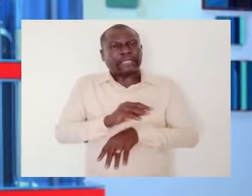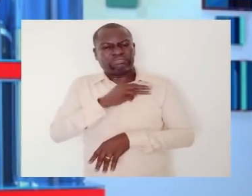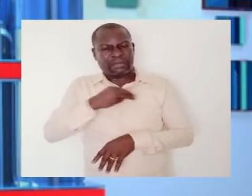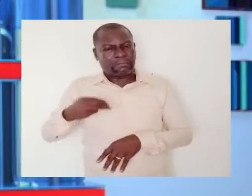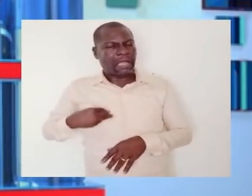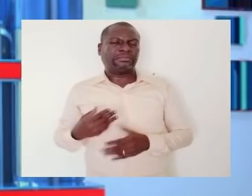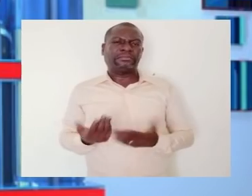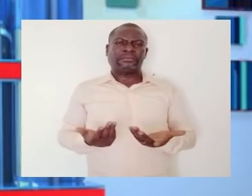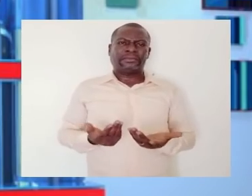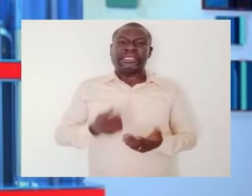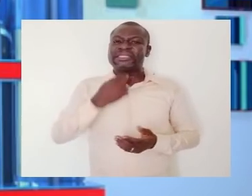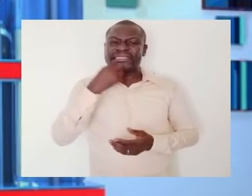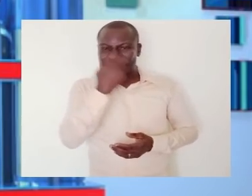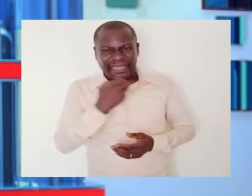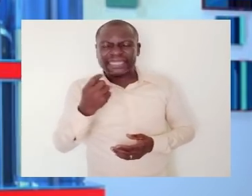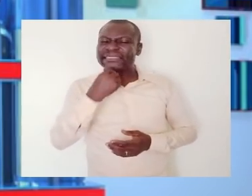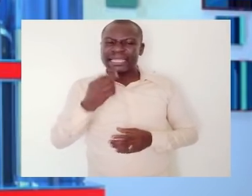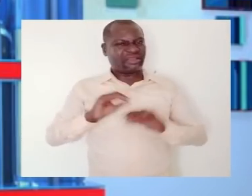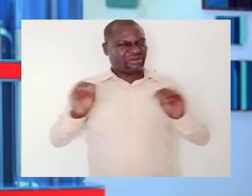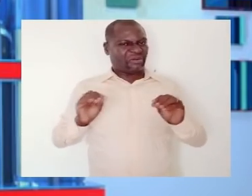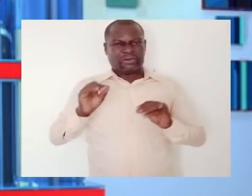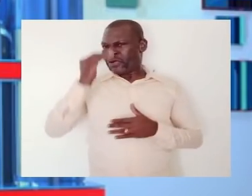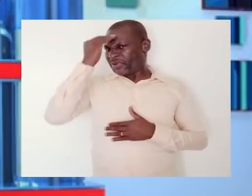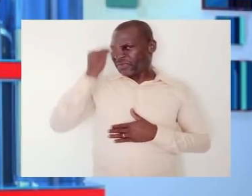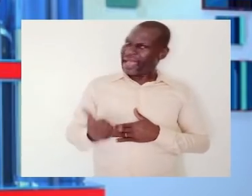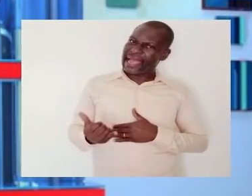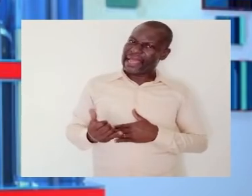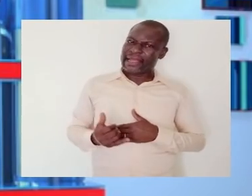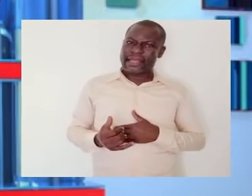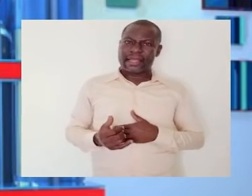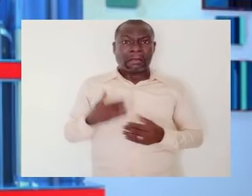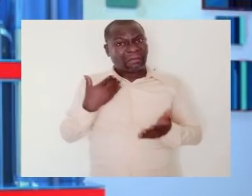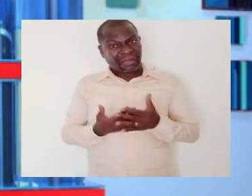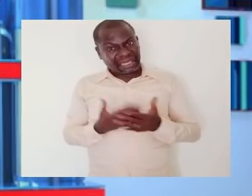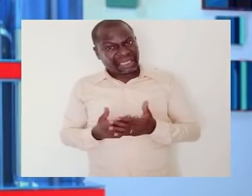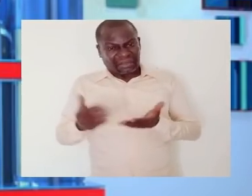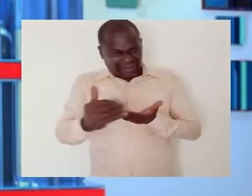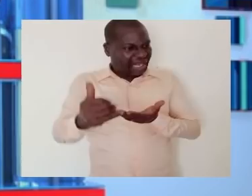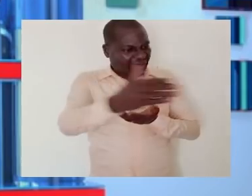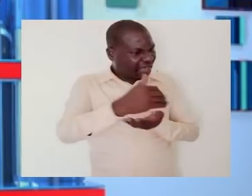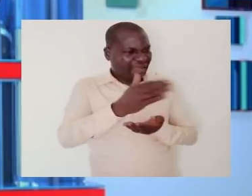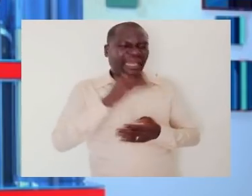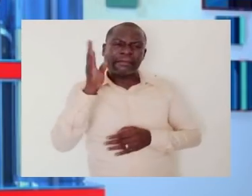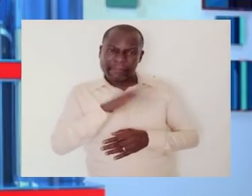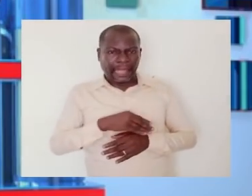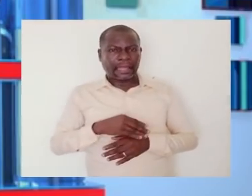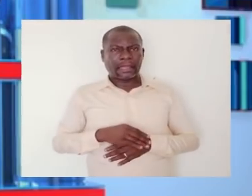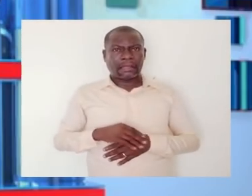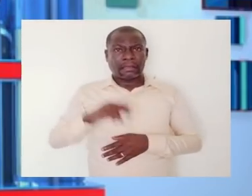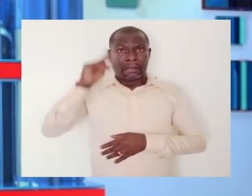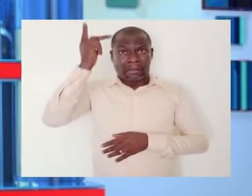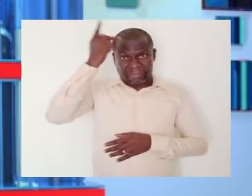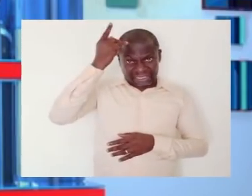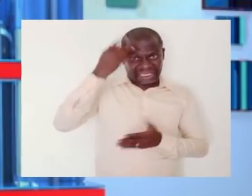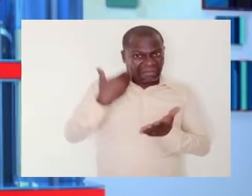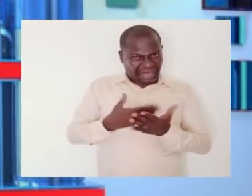a year. Oka can, or some man can, hey, ye beck can do. Sicanibre bonny. Politicians say to your